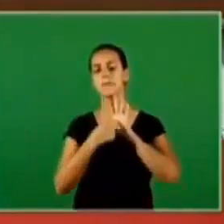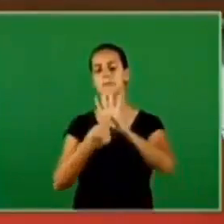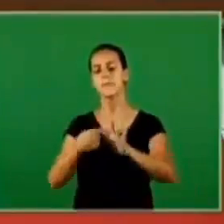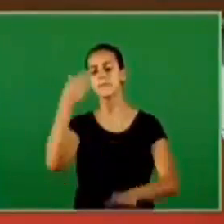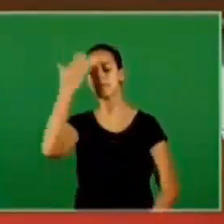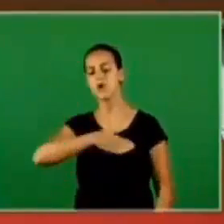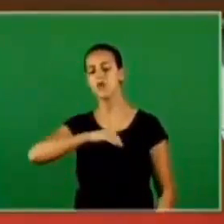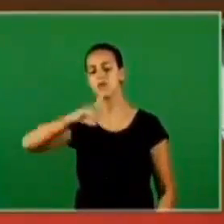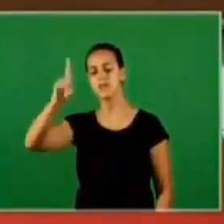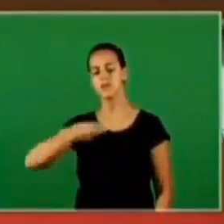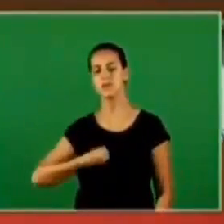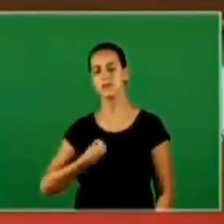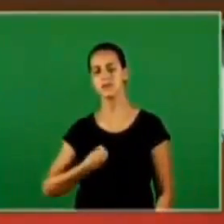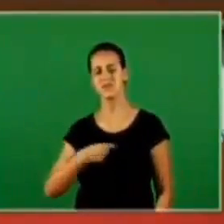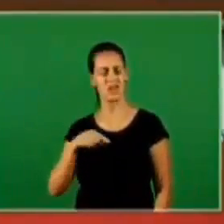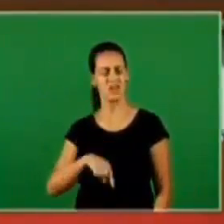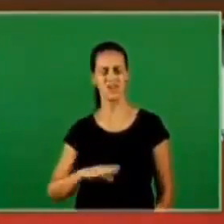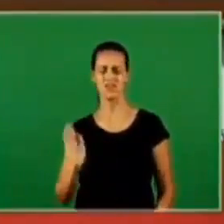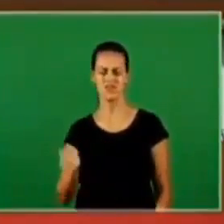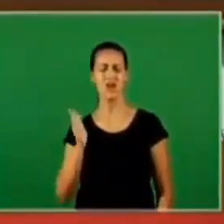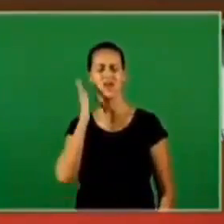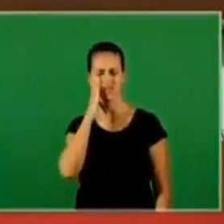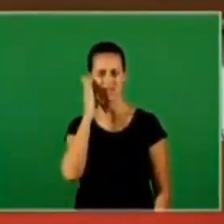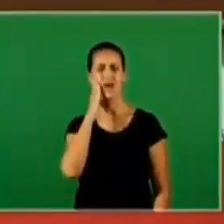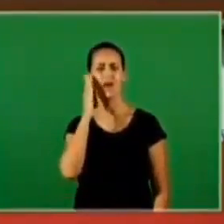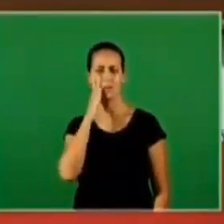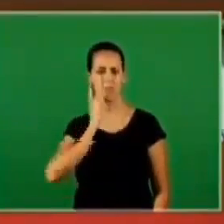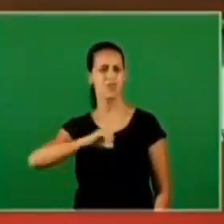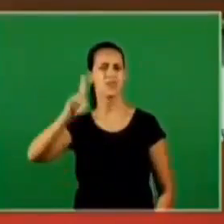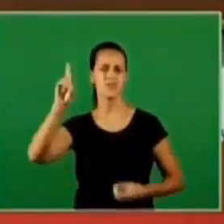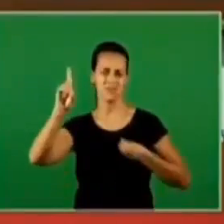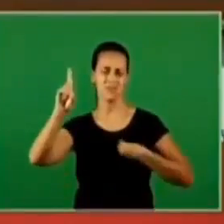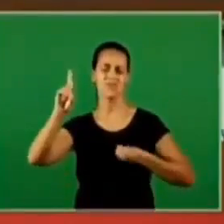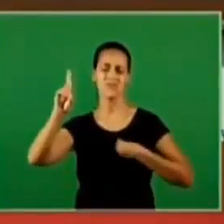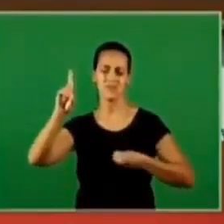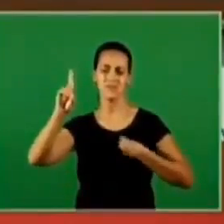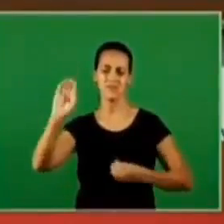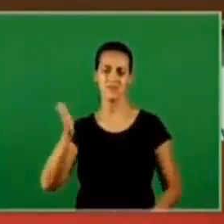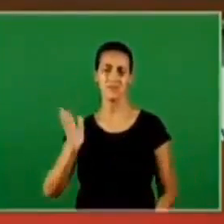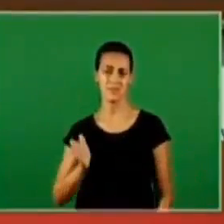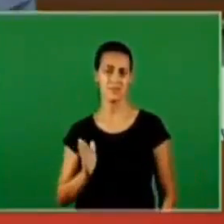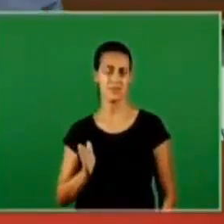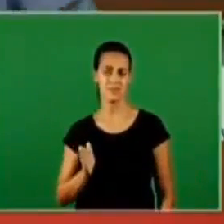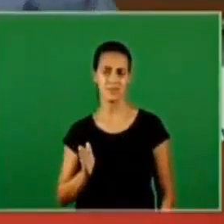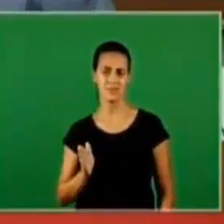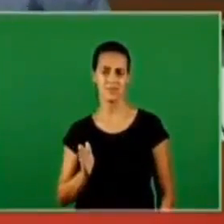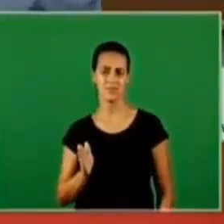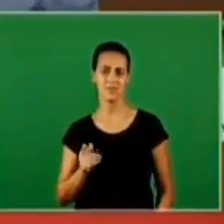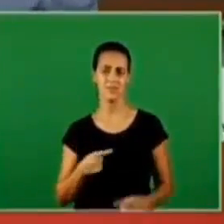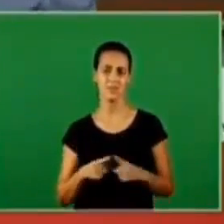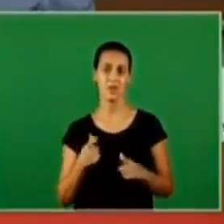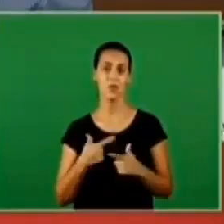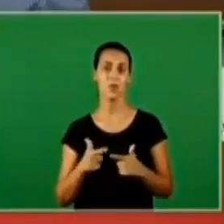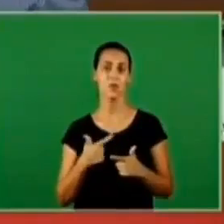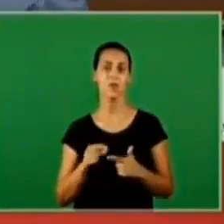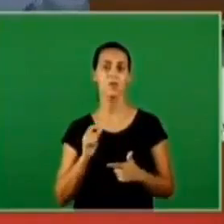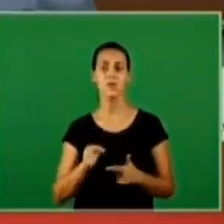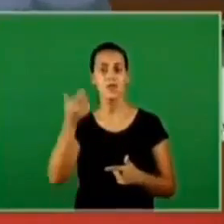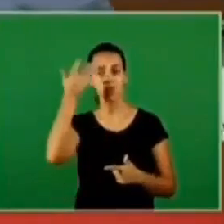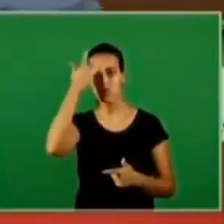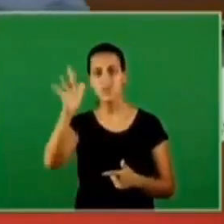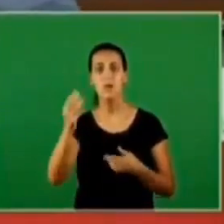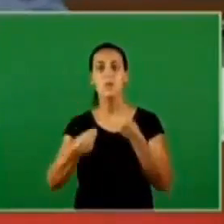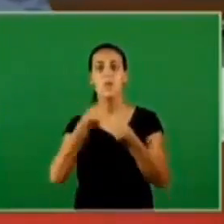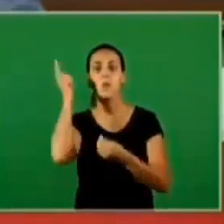say that there is a salvation here. People have already understood that God exists. The great concern is that they don't know